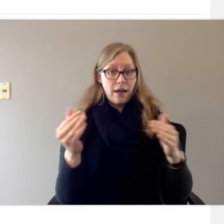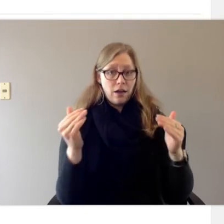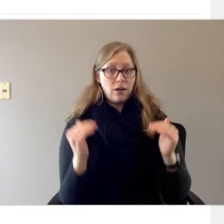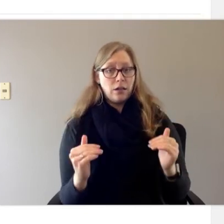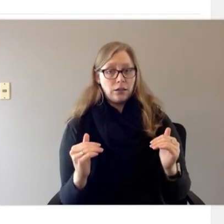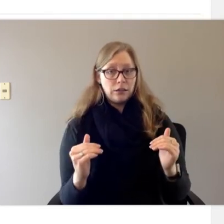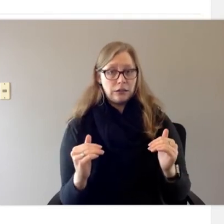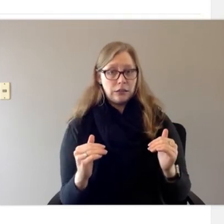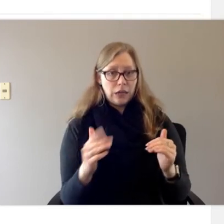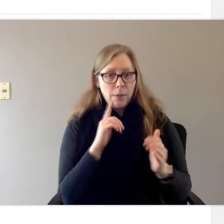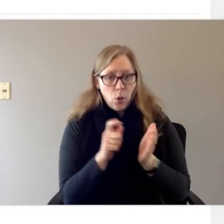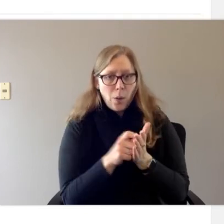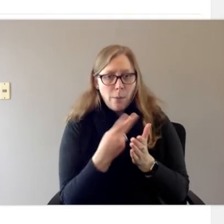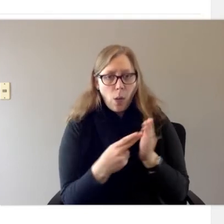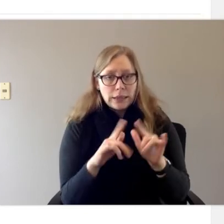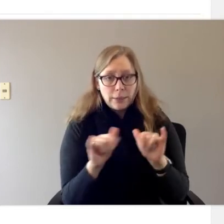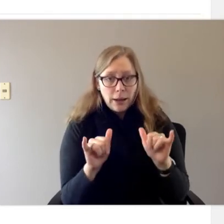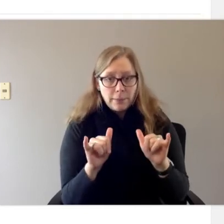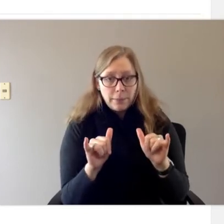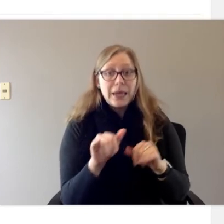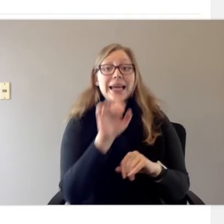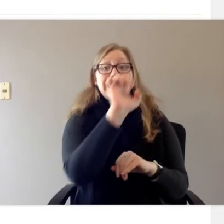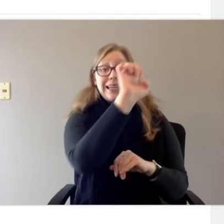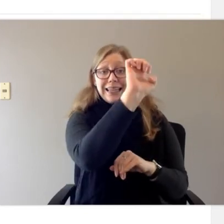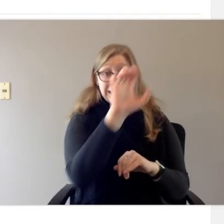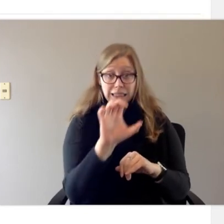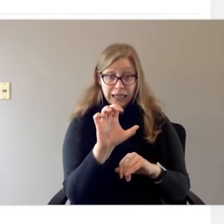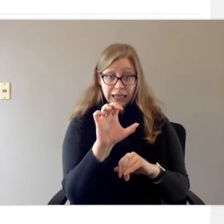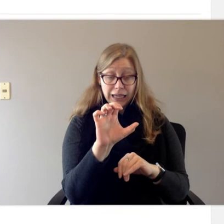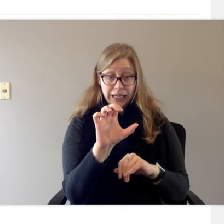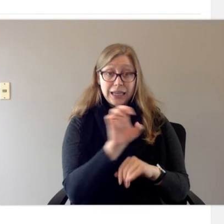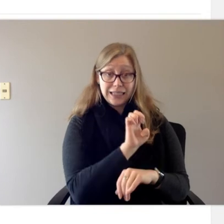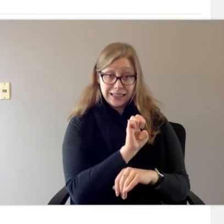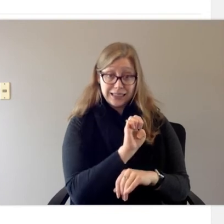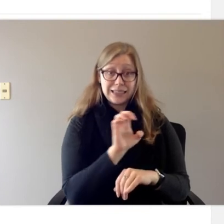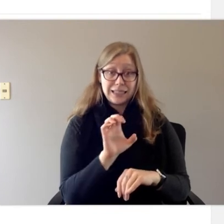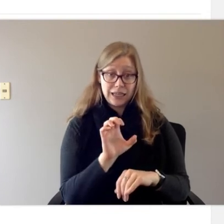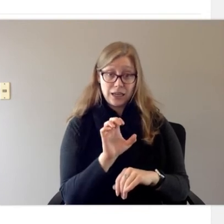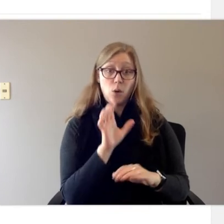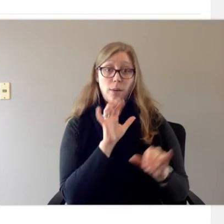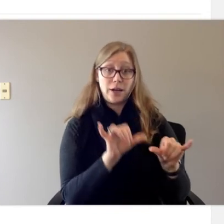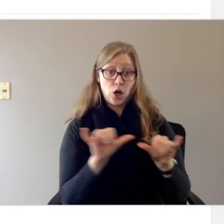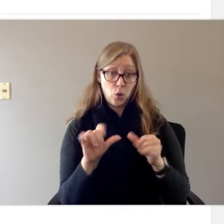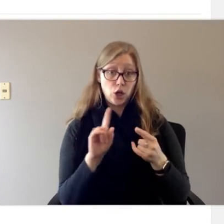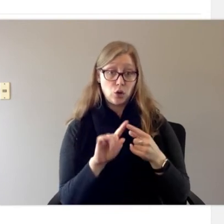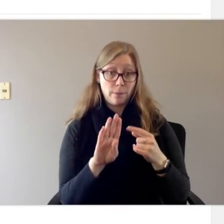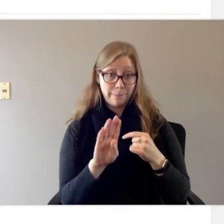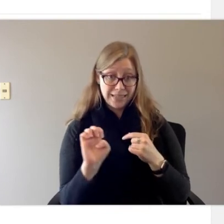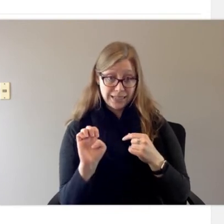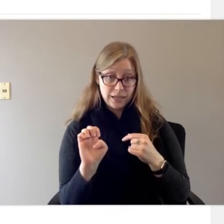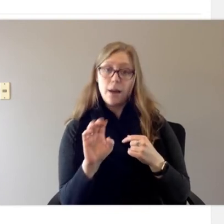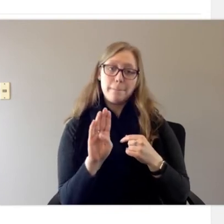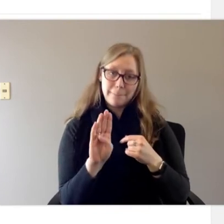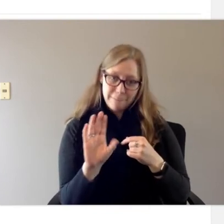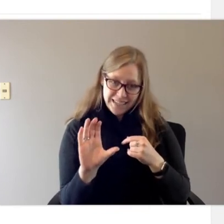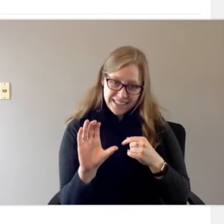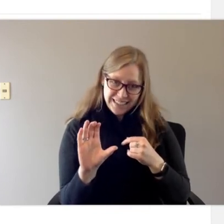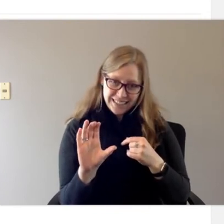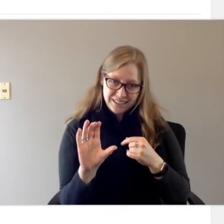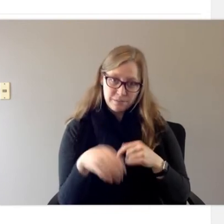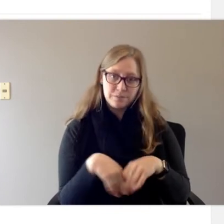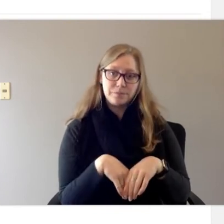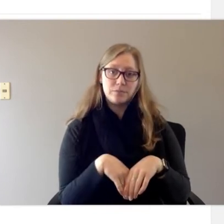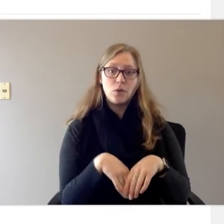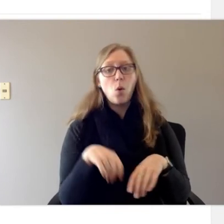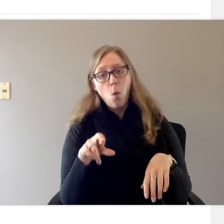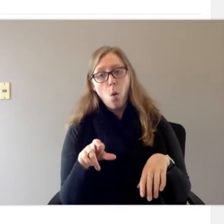room. EC is going to be congruent to BC. Or I could go from CB